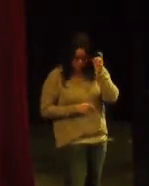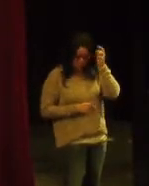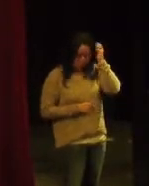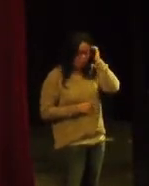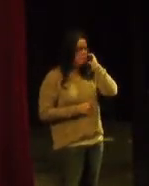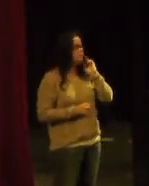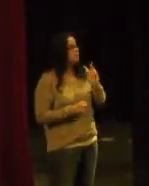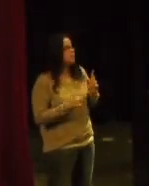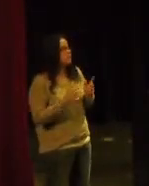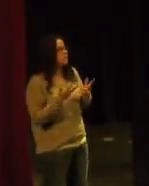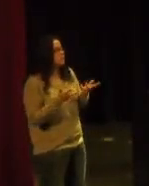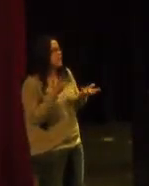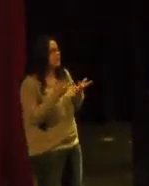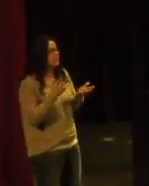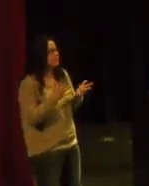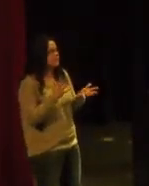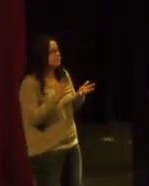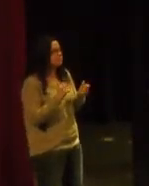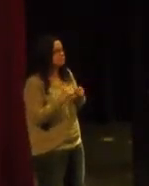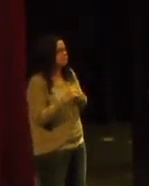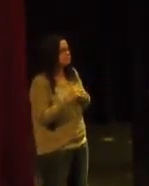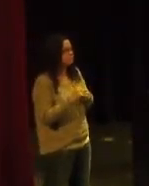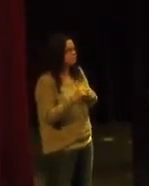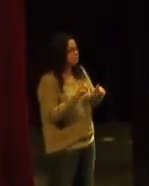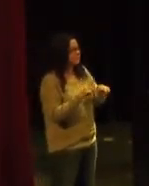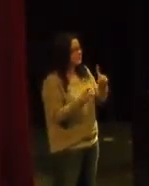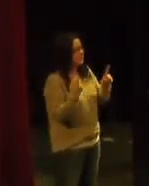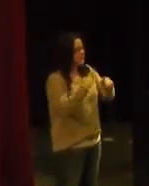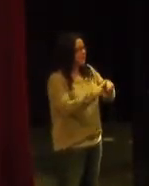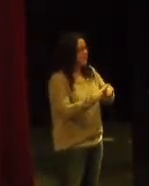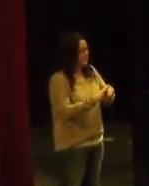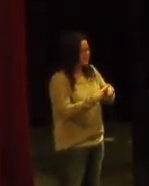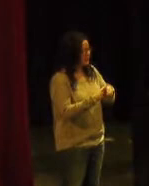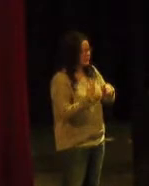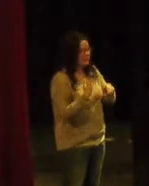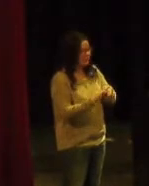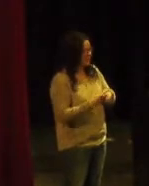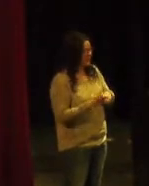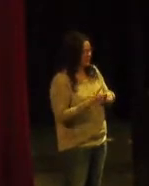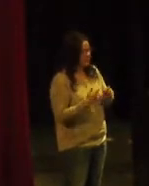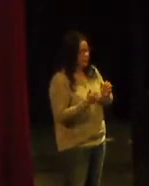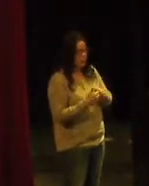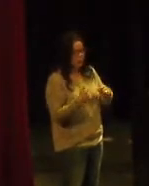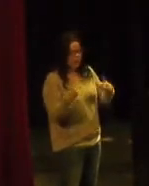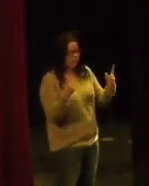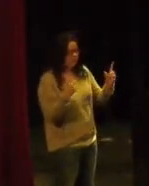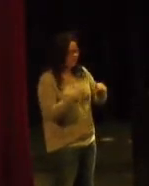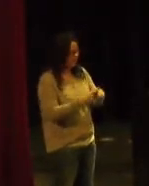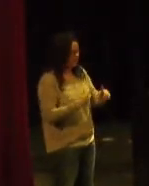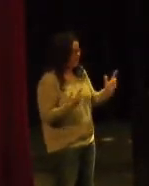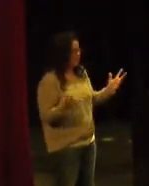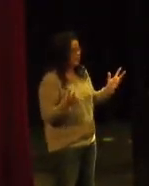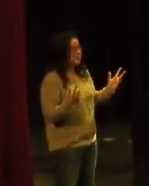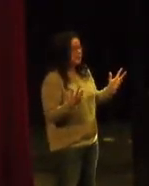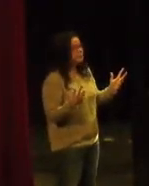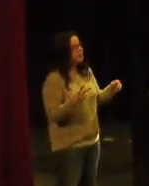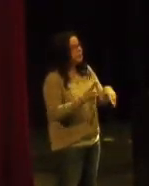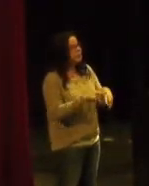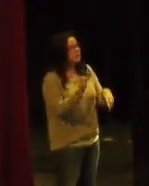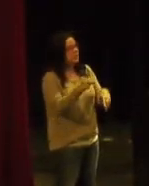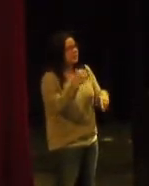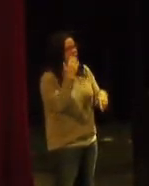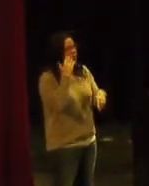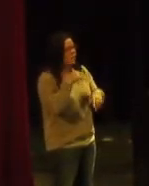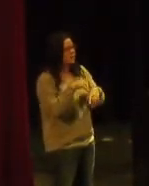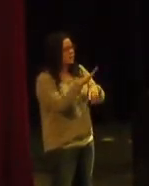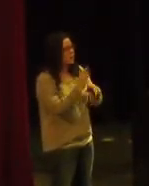bifurcation in sorts of the Obama administration's policy, and you get charges and countercharges. On the one hand, there is no doubt they have deported more people than